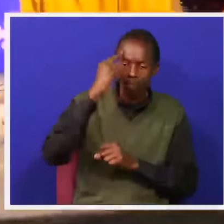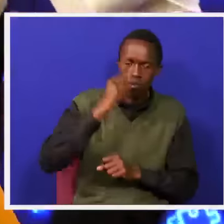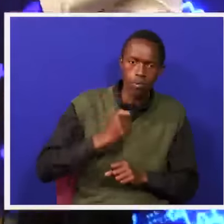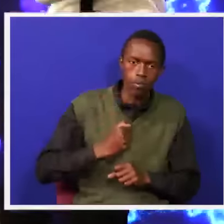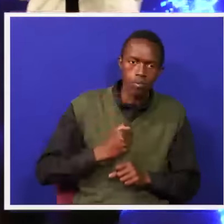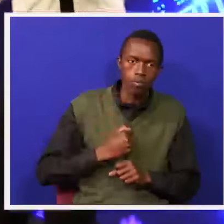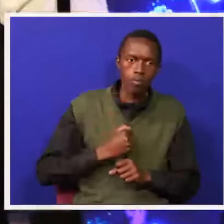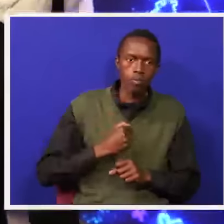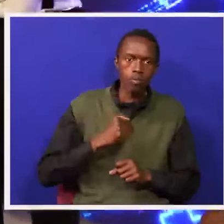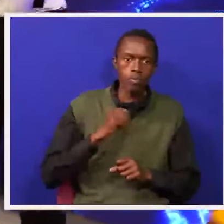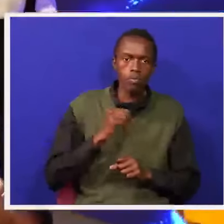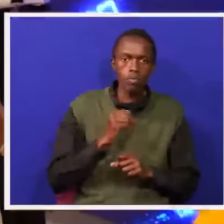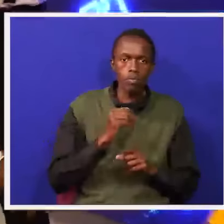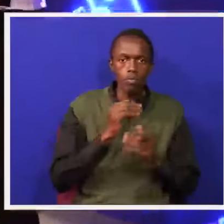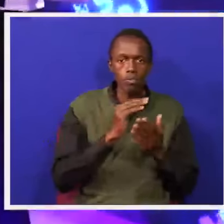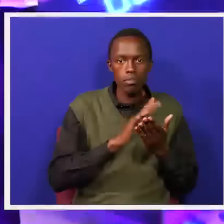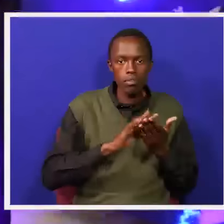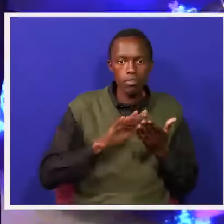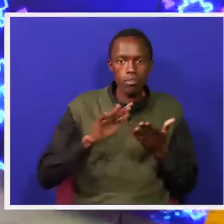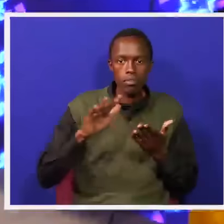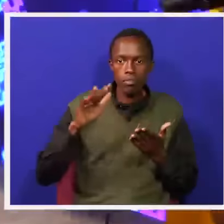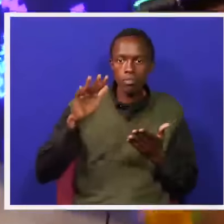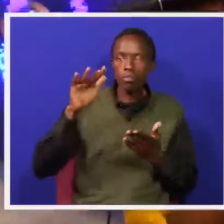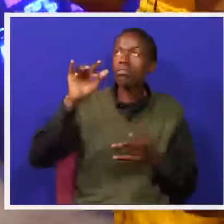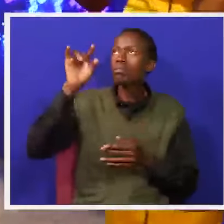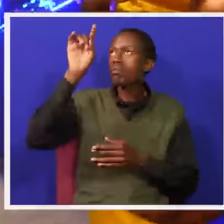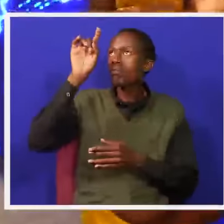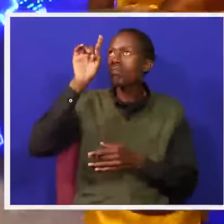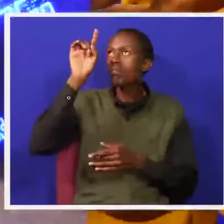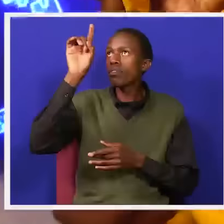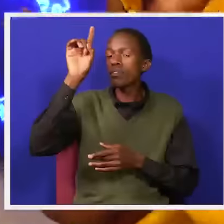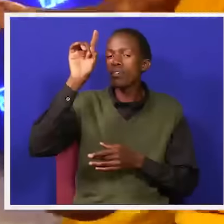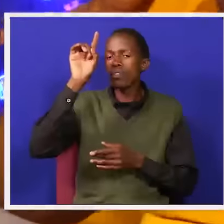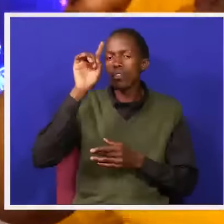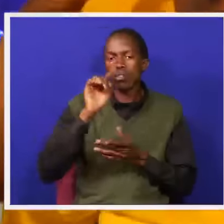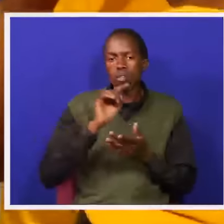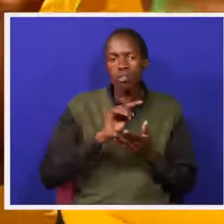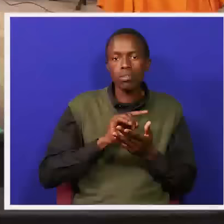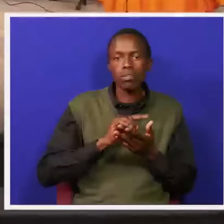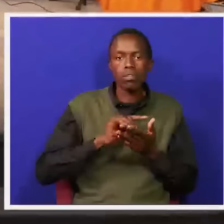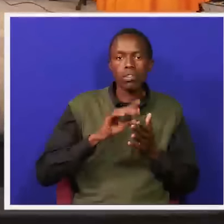umenitendea utukufu wako